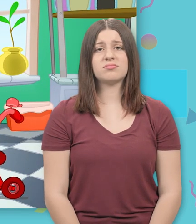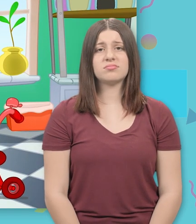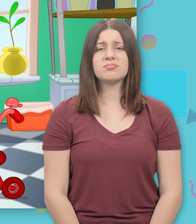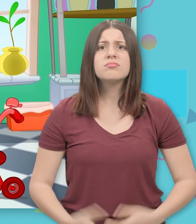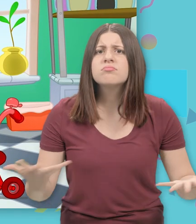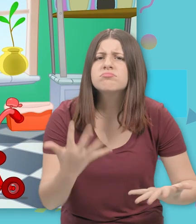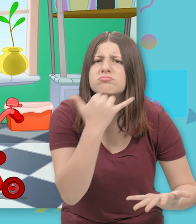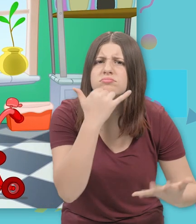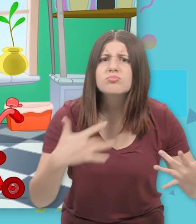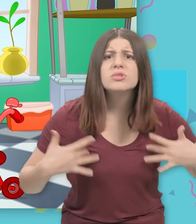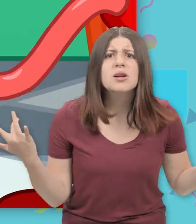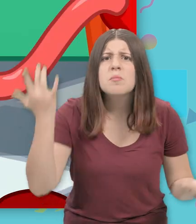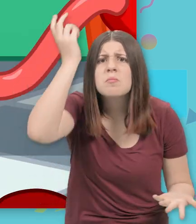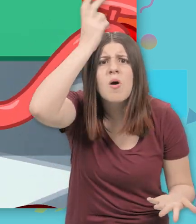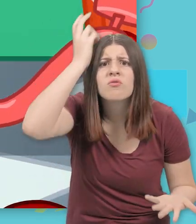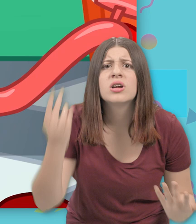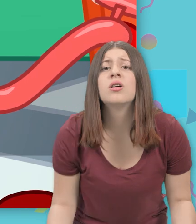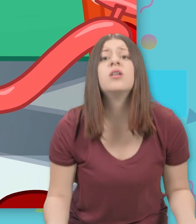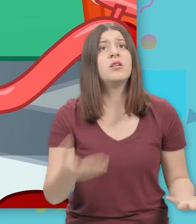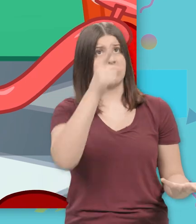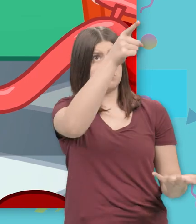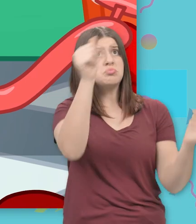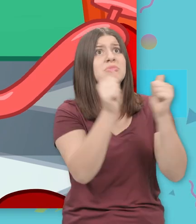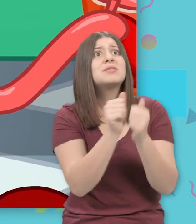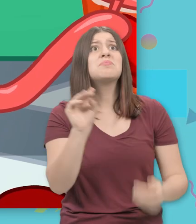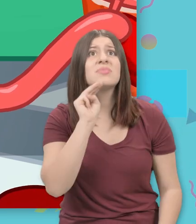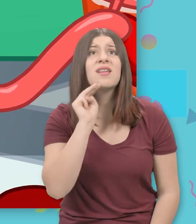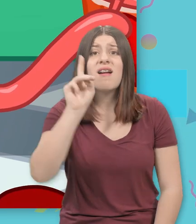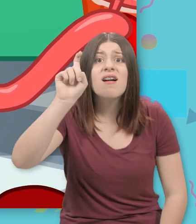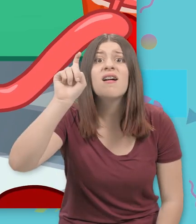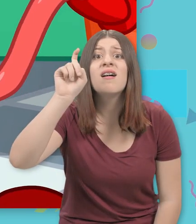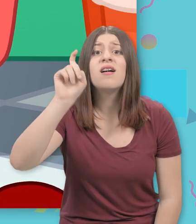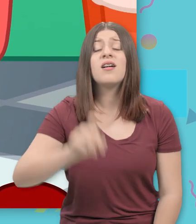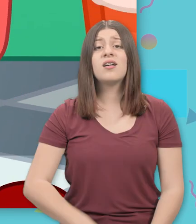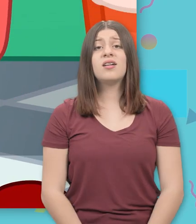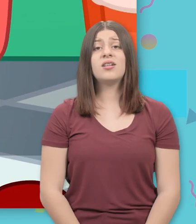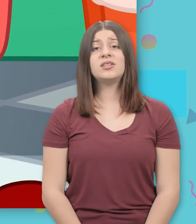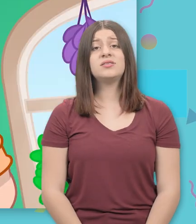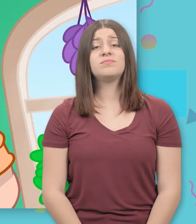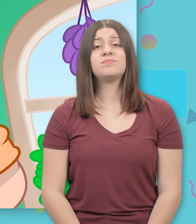Oh, what's up, Morphle? Daddy, no, where's Mila?